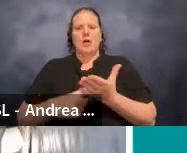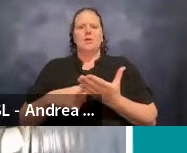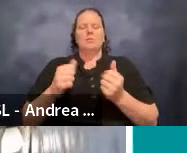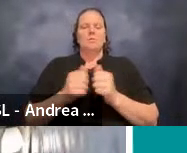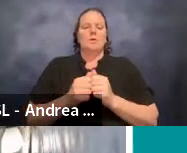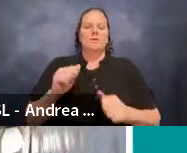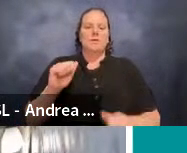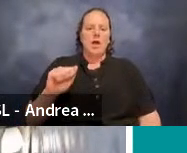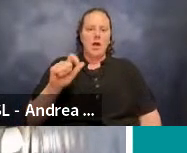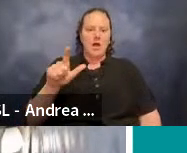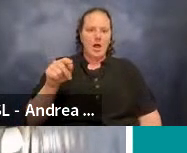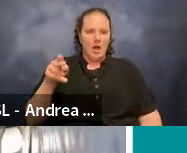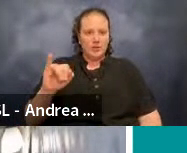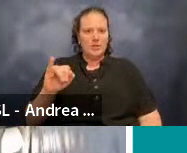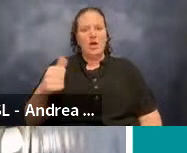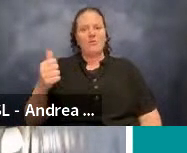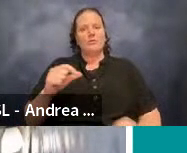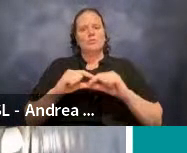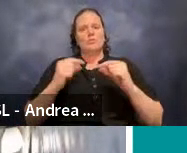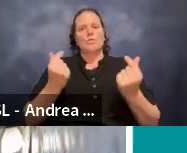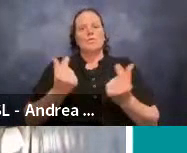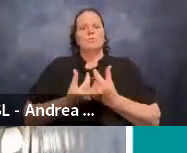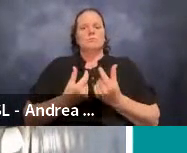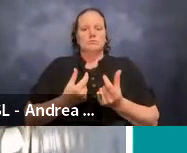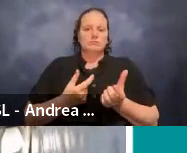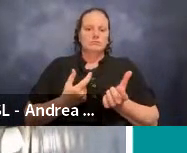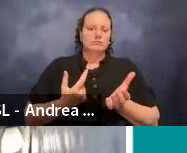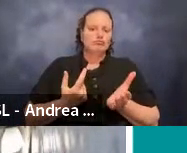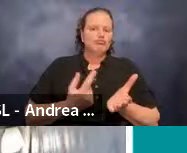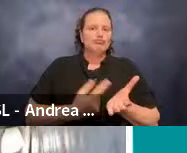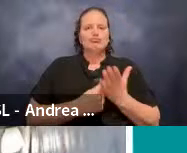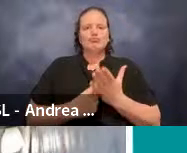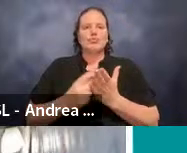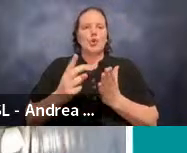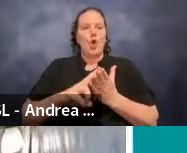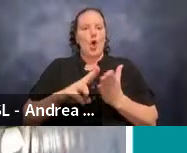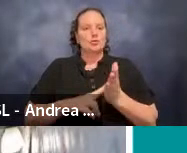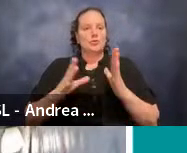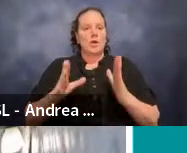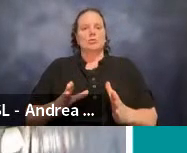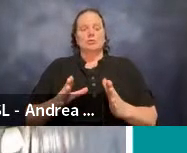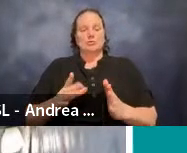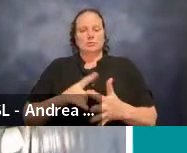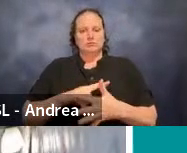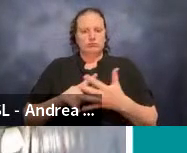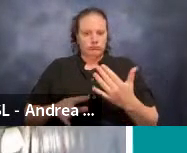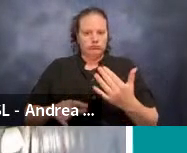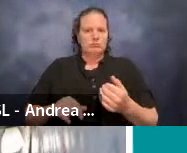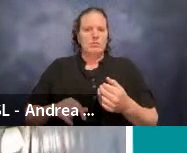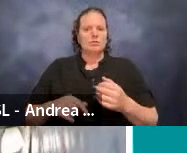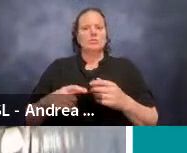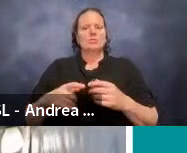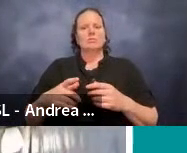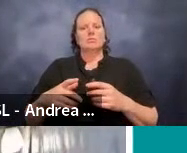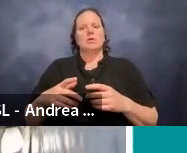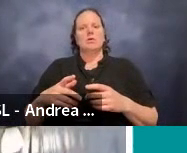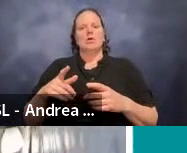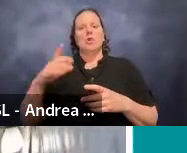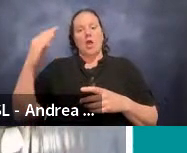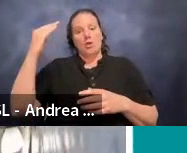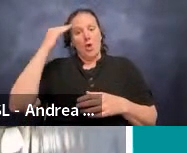contractors, designers, to make sure that they are knowing what our schedule is and how to get